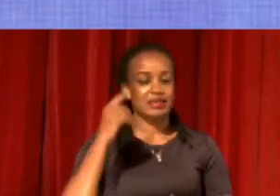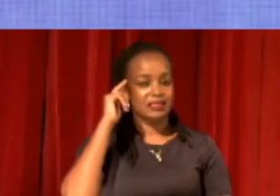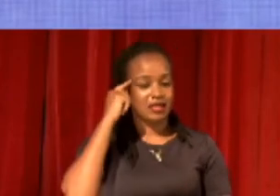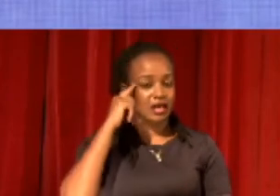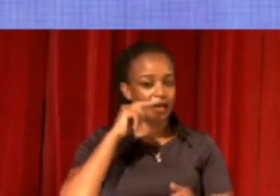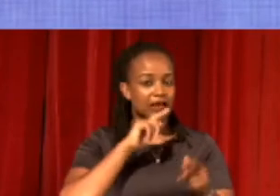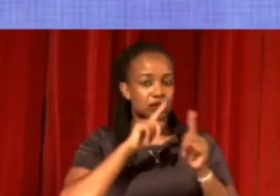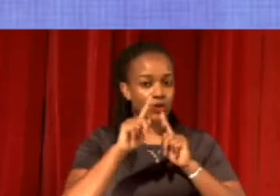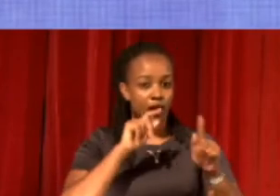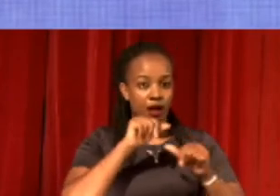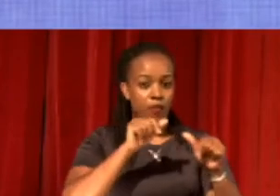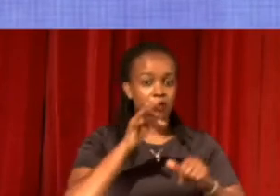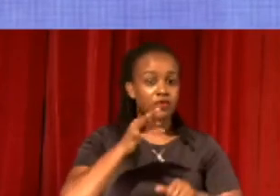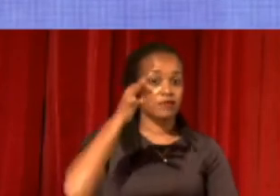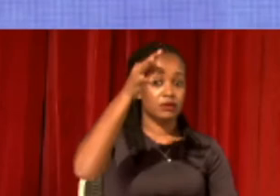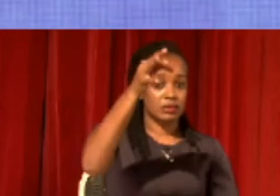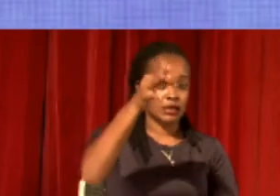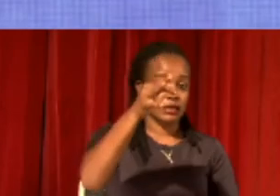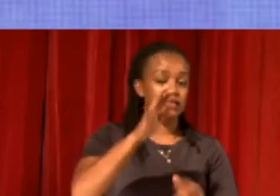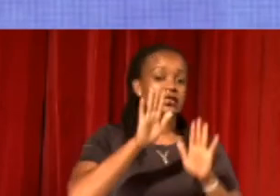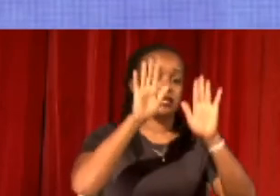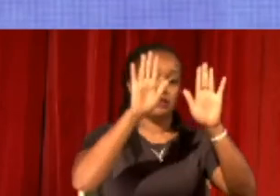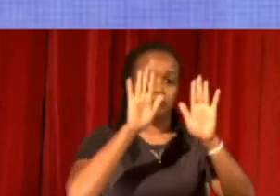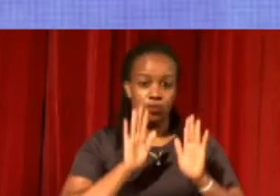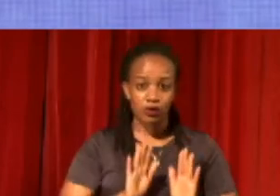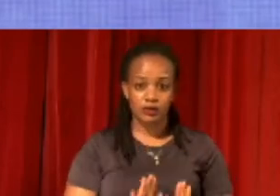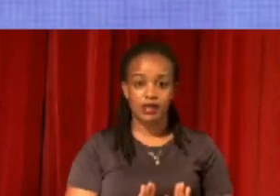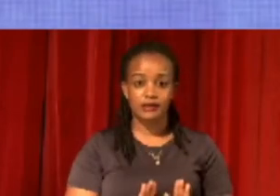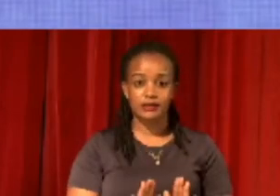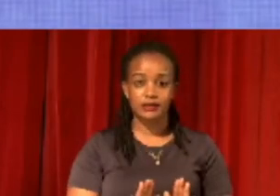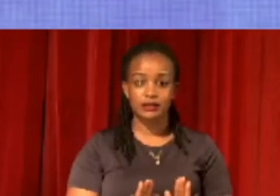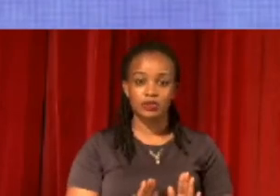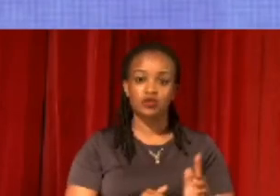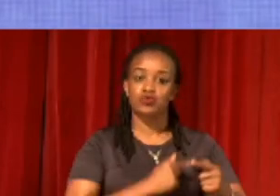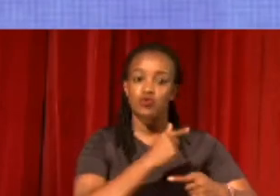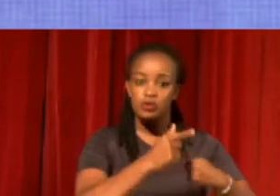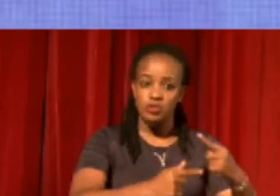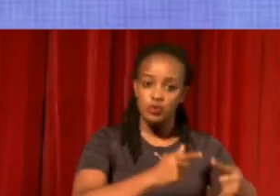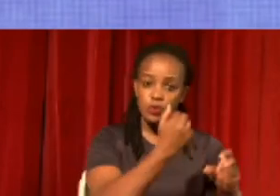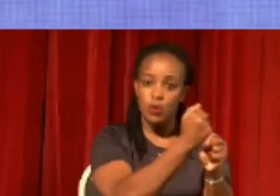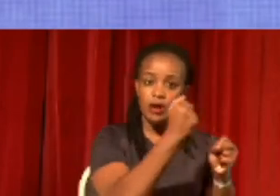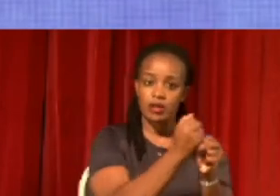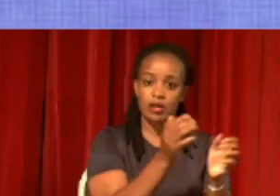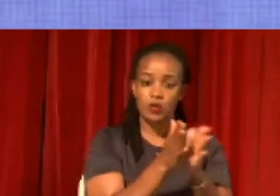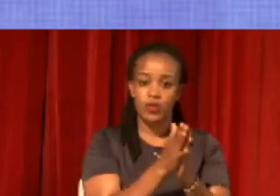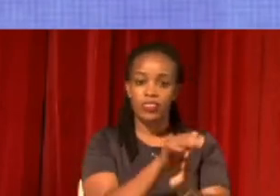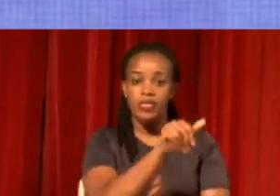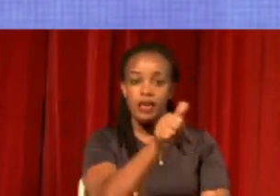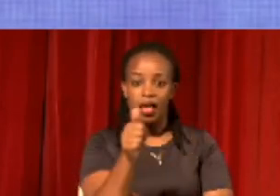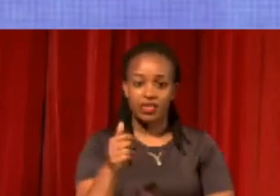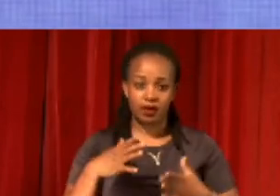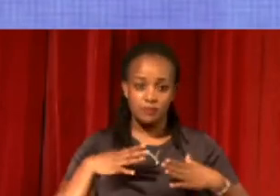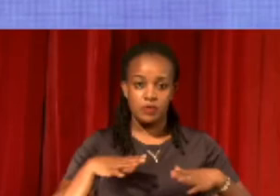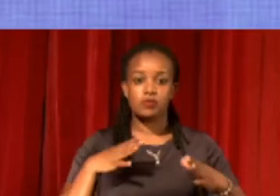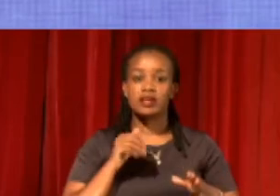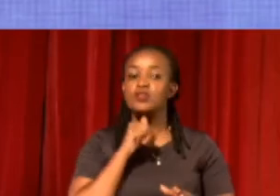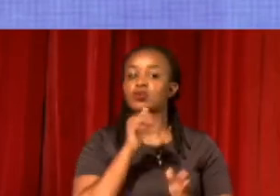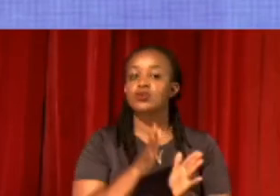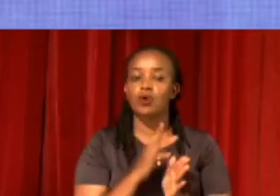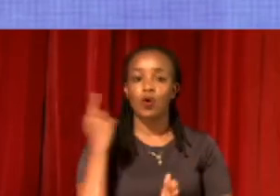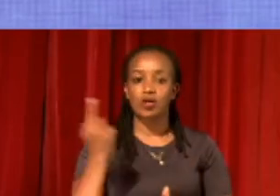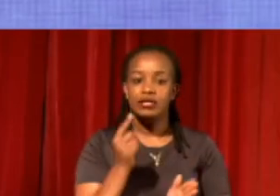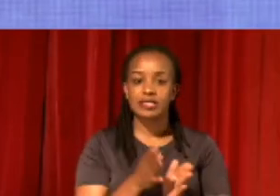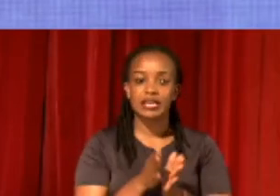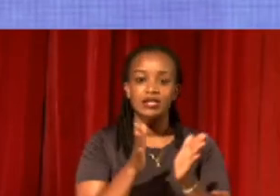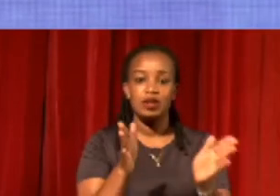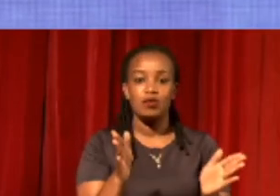think it's important for them to stay relevant with the other artists, with more general artists, so that it's